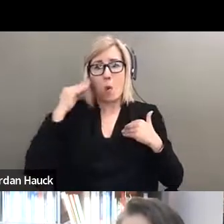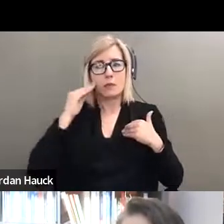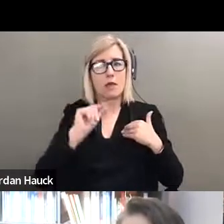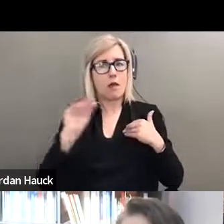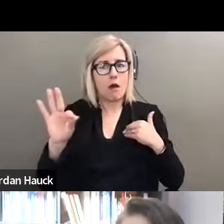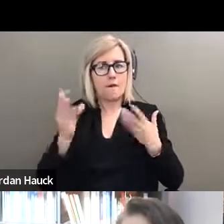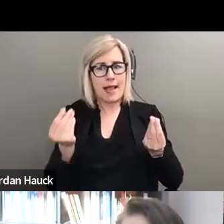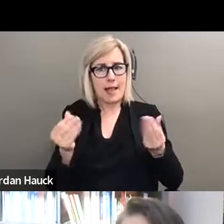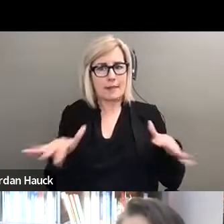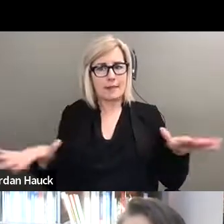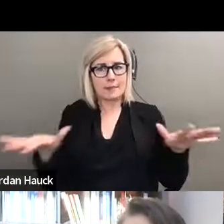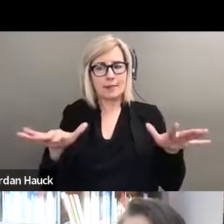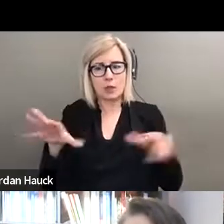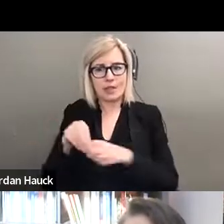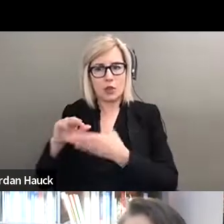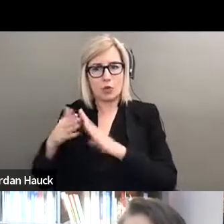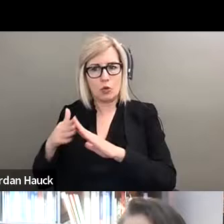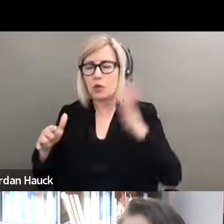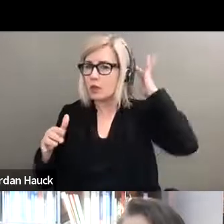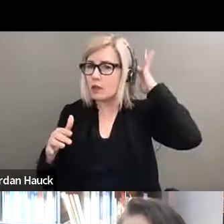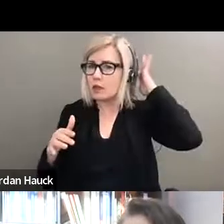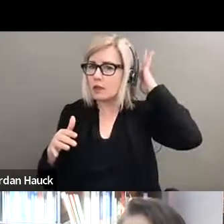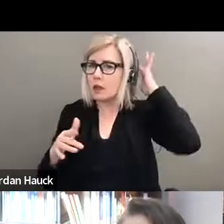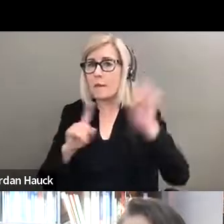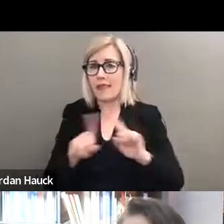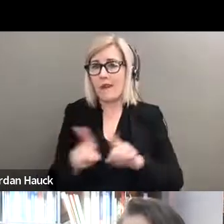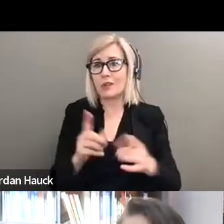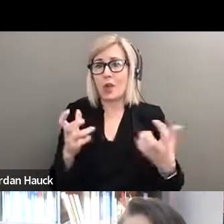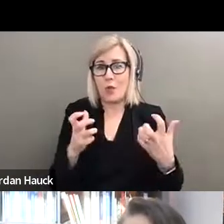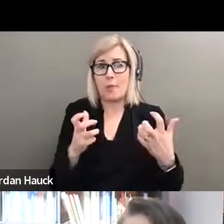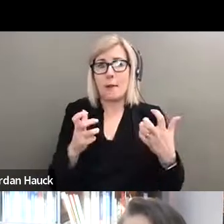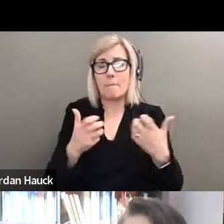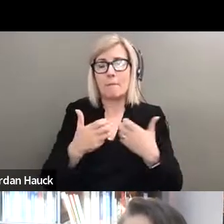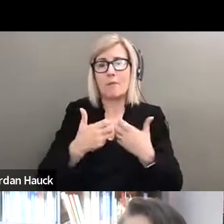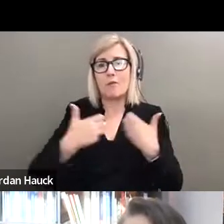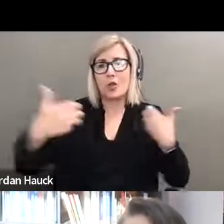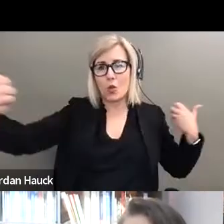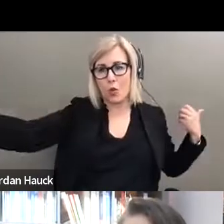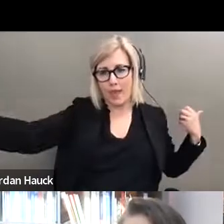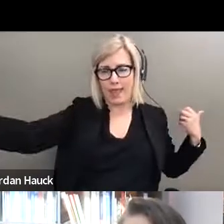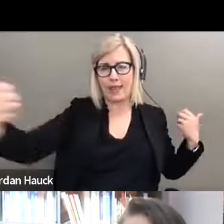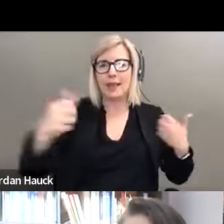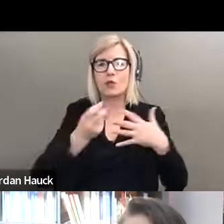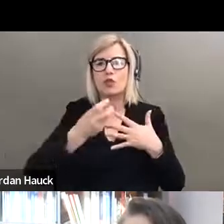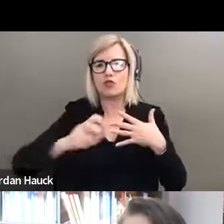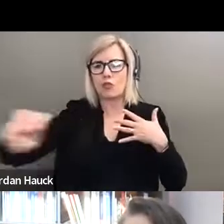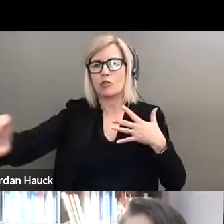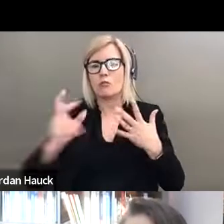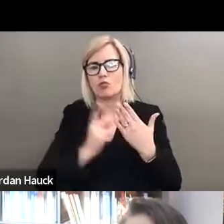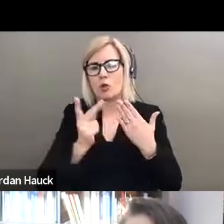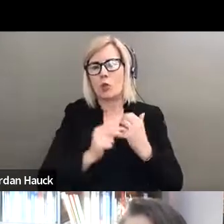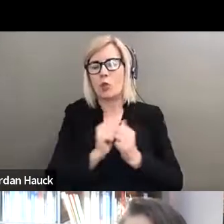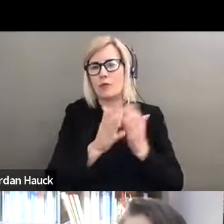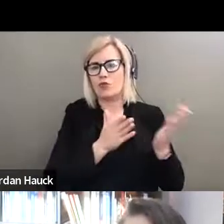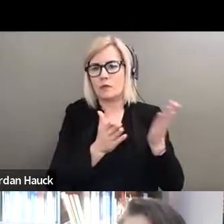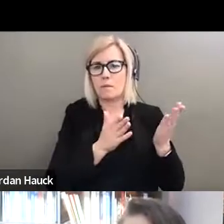there or in the community, but they also would like those further away from those units so that there's a transitional program with their services.